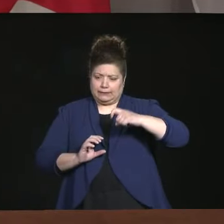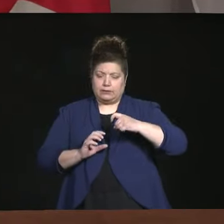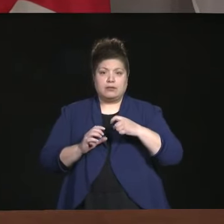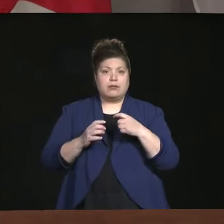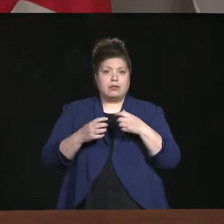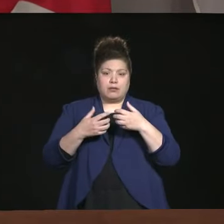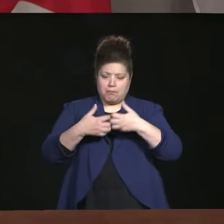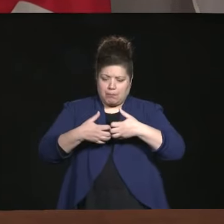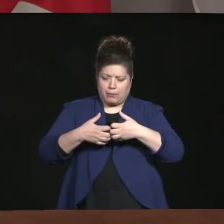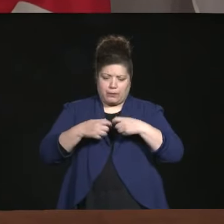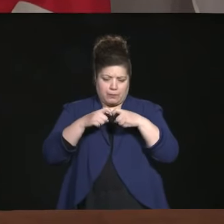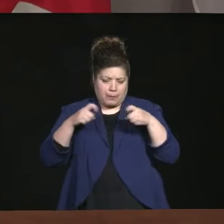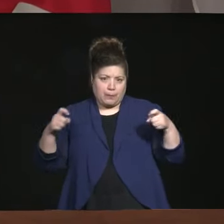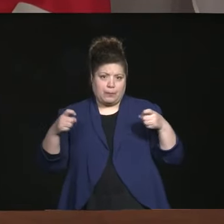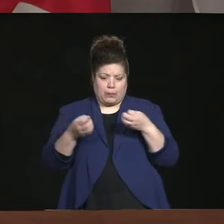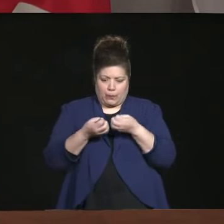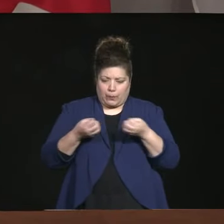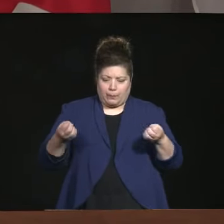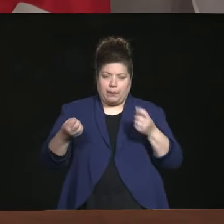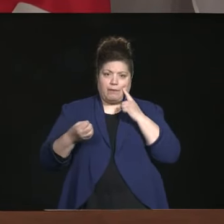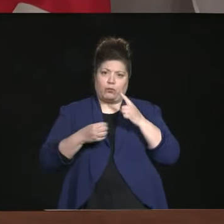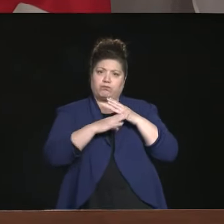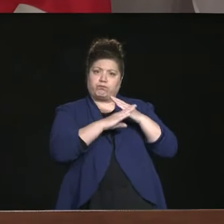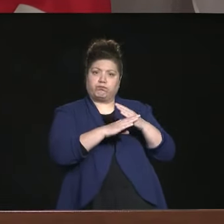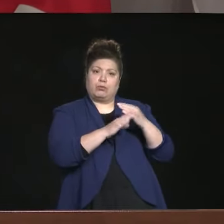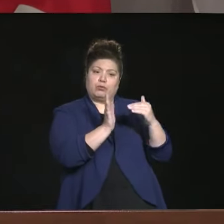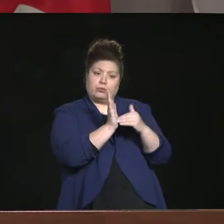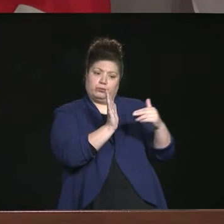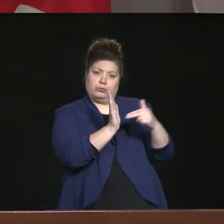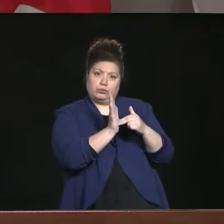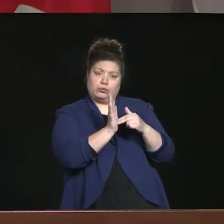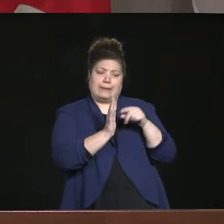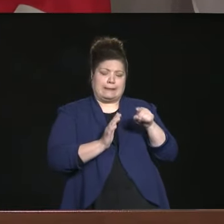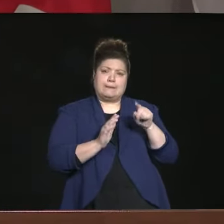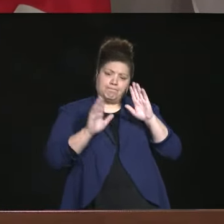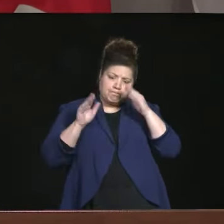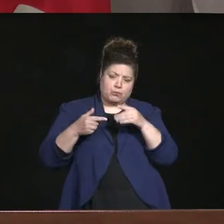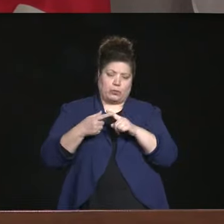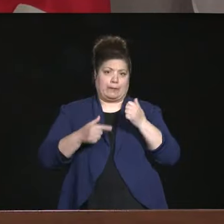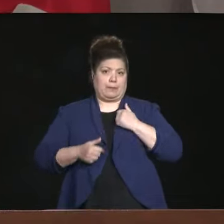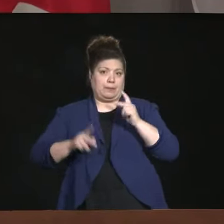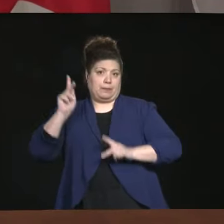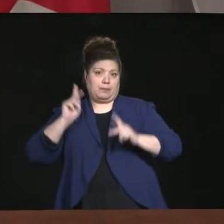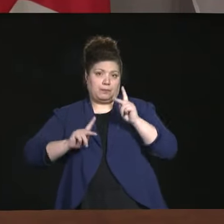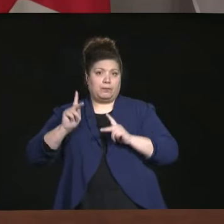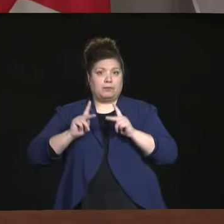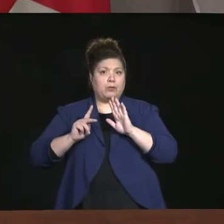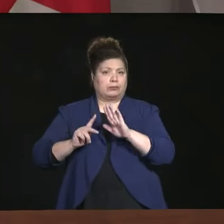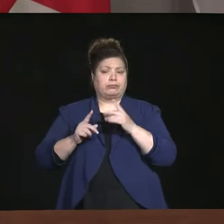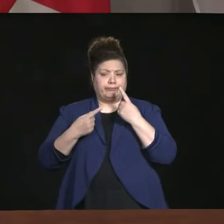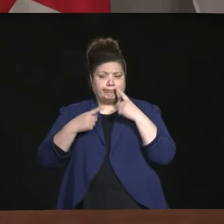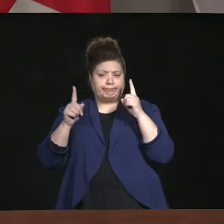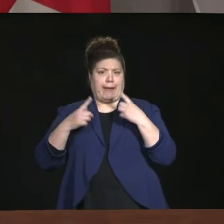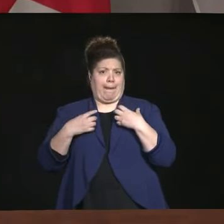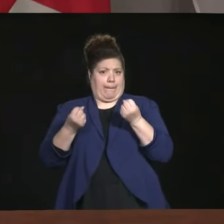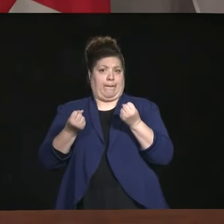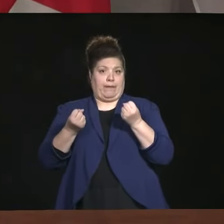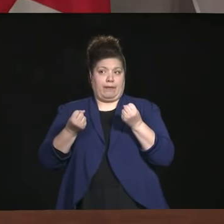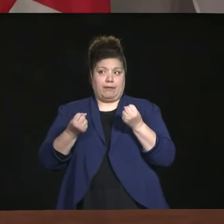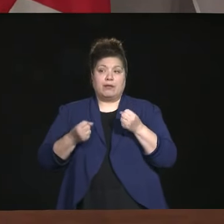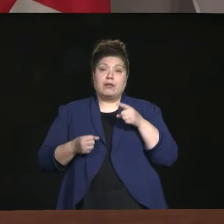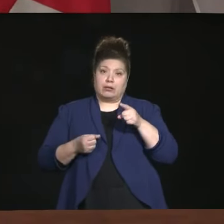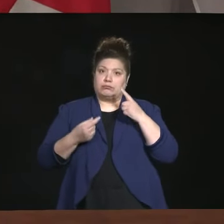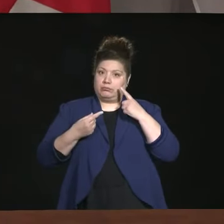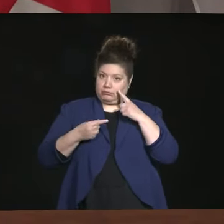des Canadiens. Since then, we've achieved considerable progress. And as Minister Anand just announced, we've advanced to the